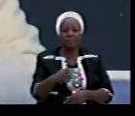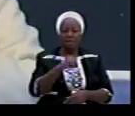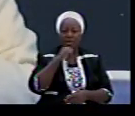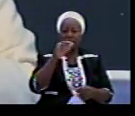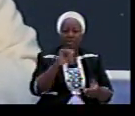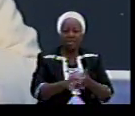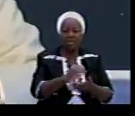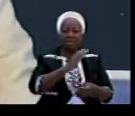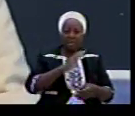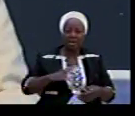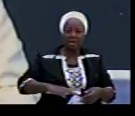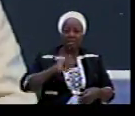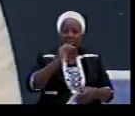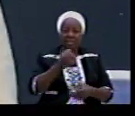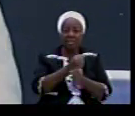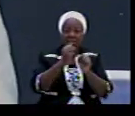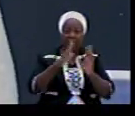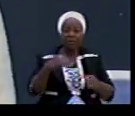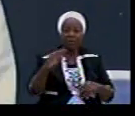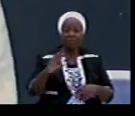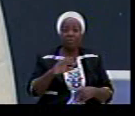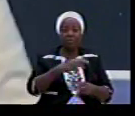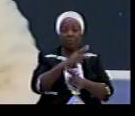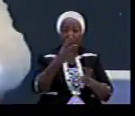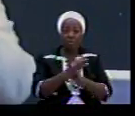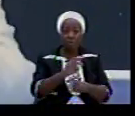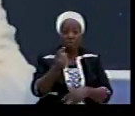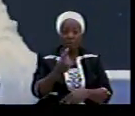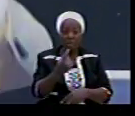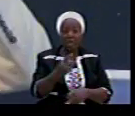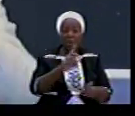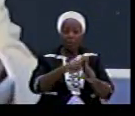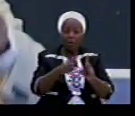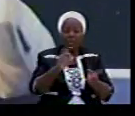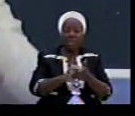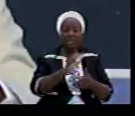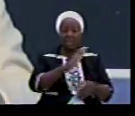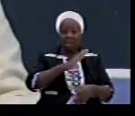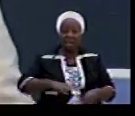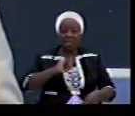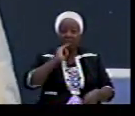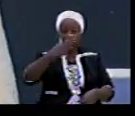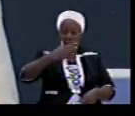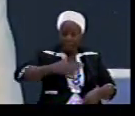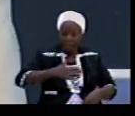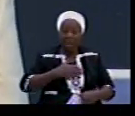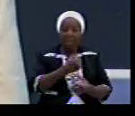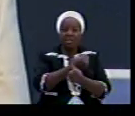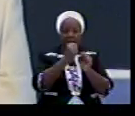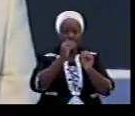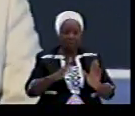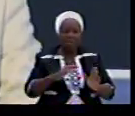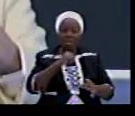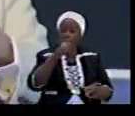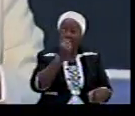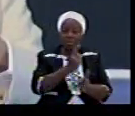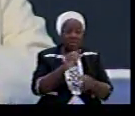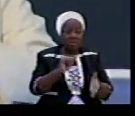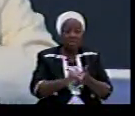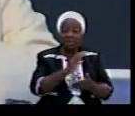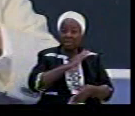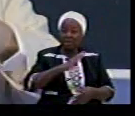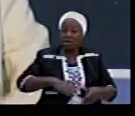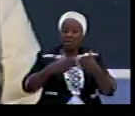world, Christ is my Savior. Not just that Christ died for the world,